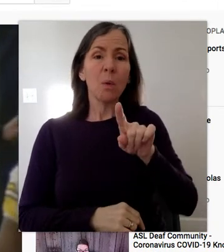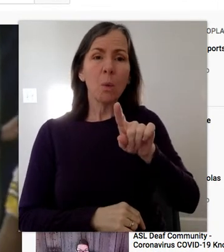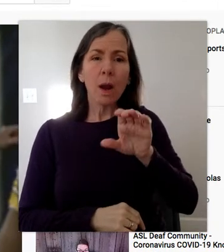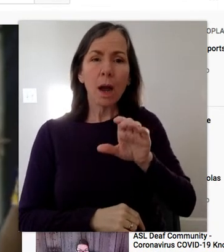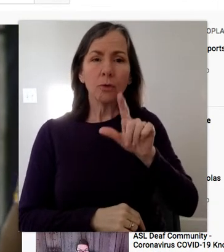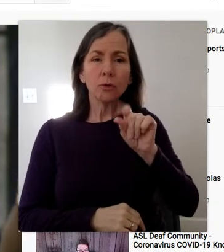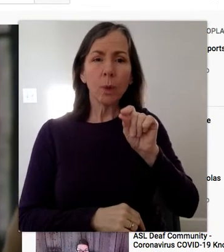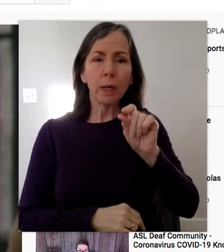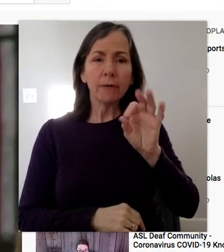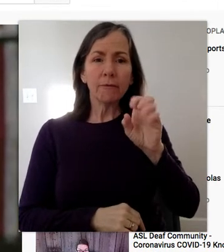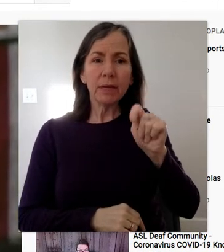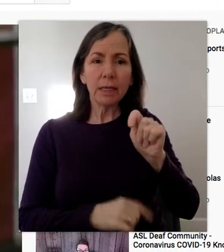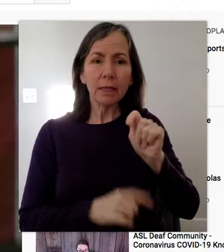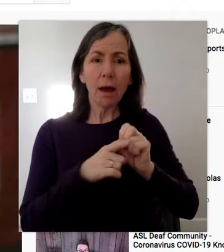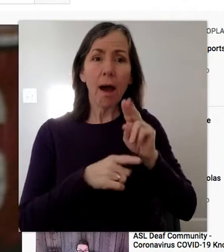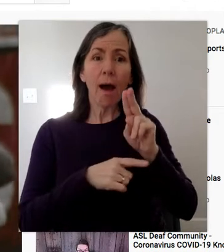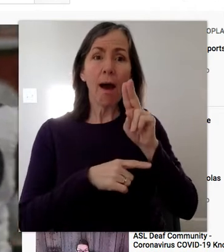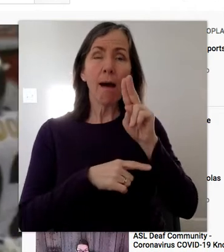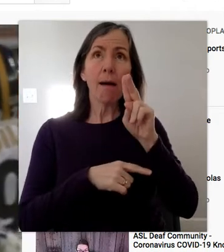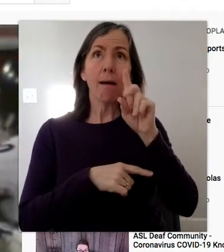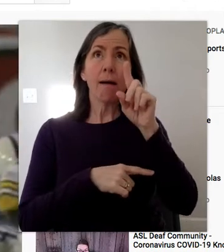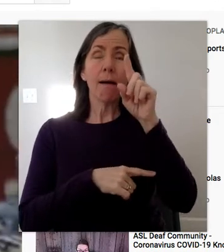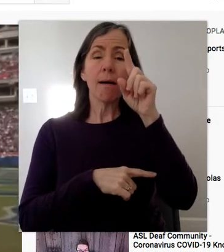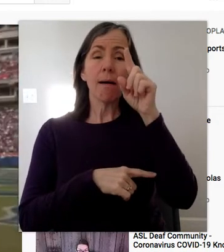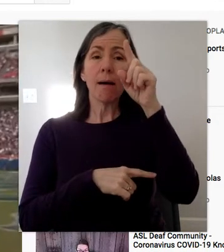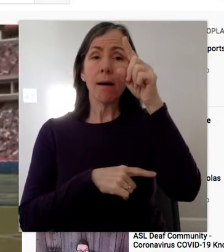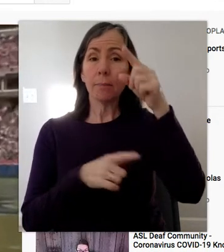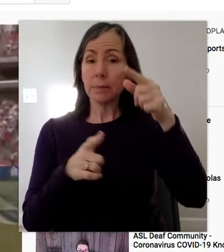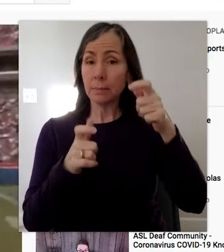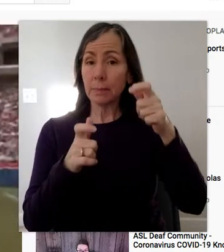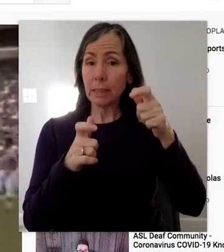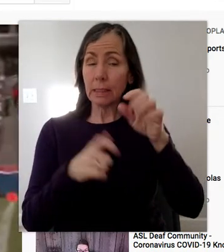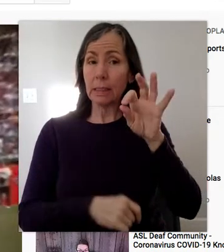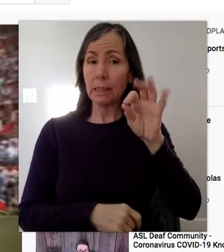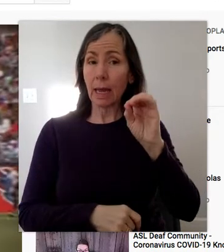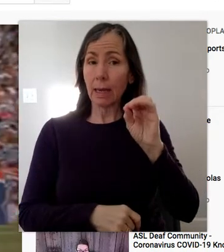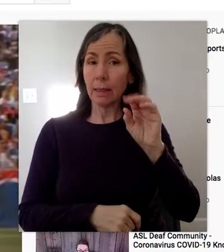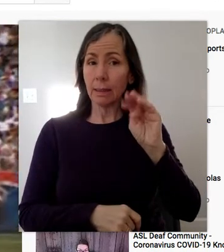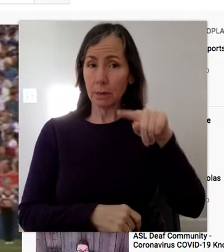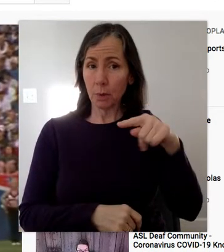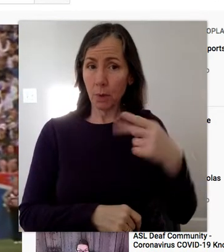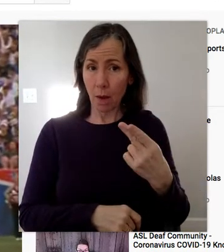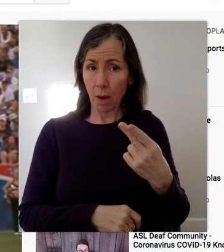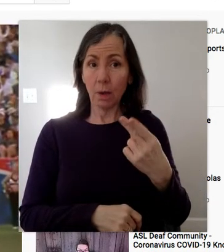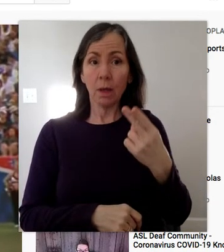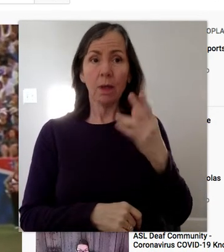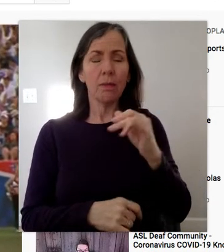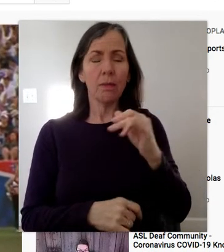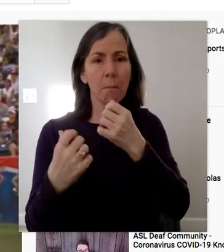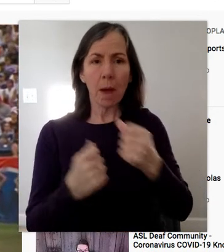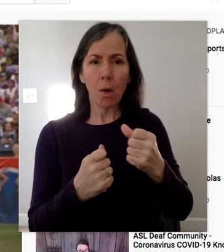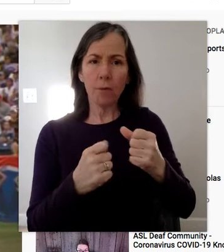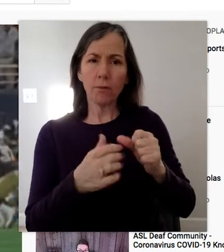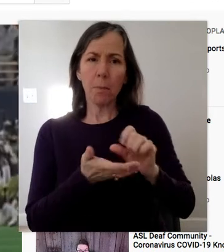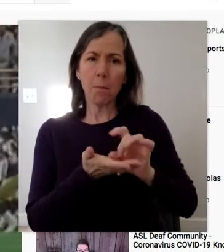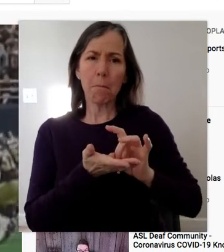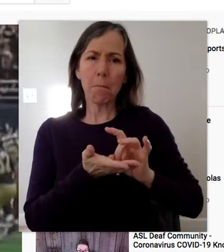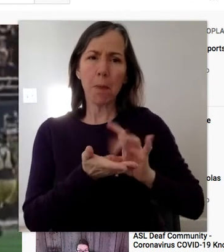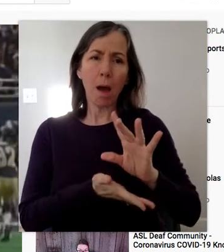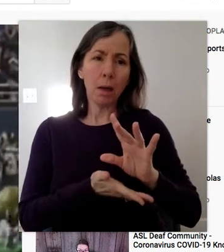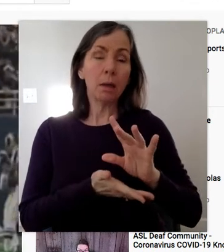feet in the air at speeds of up to 90 miles per hour. These powerful punts are a perfect example of projectile